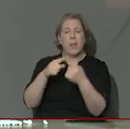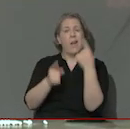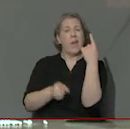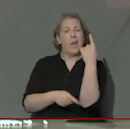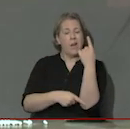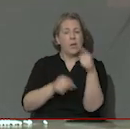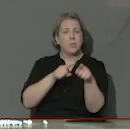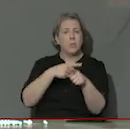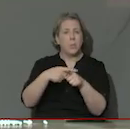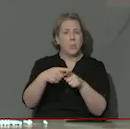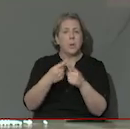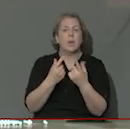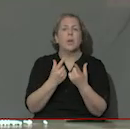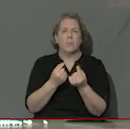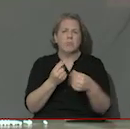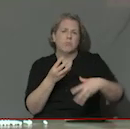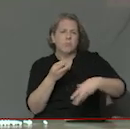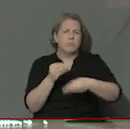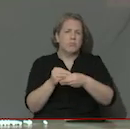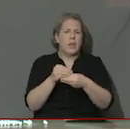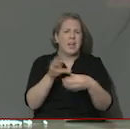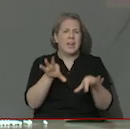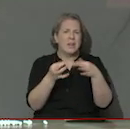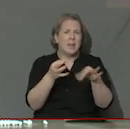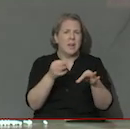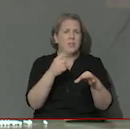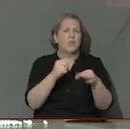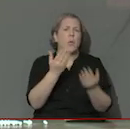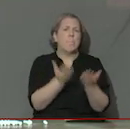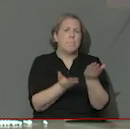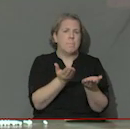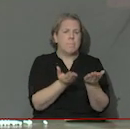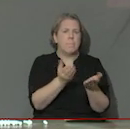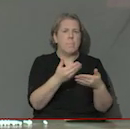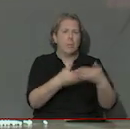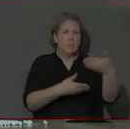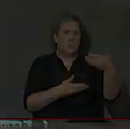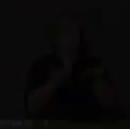cash flow and maybe an analysis or balance sheet or something like that. All right.